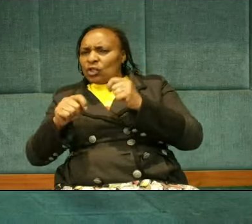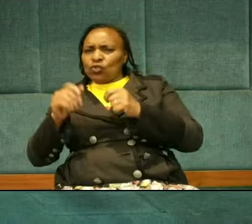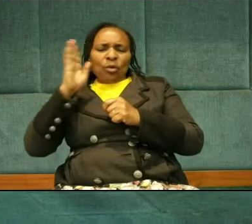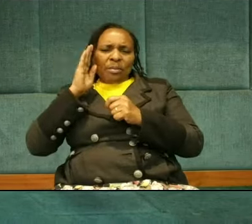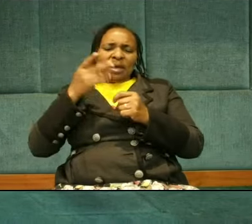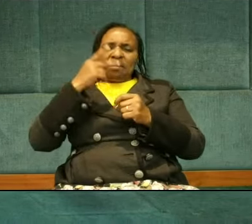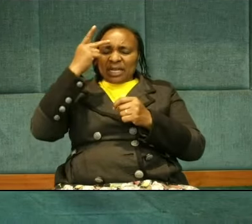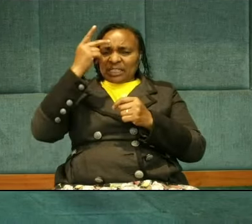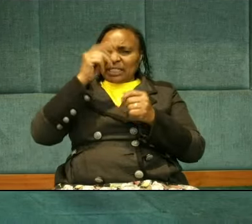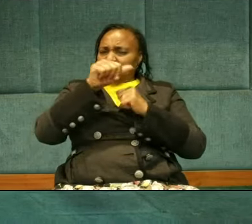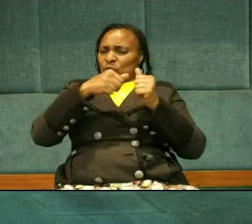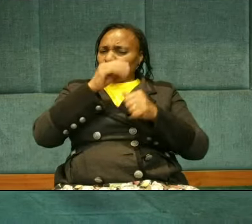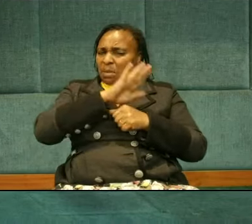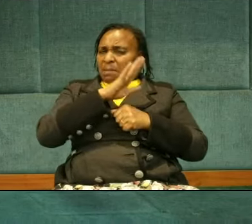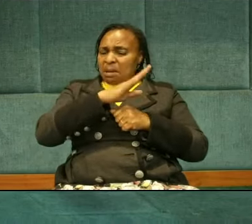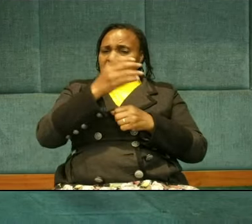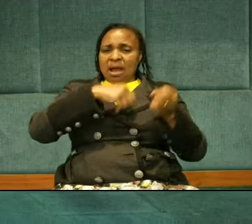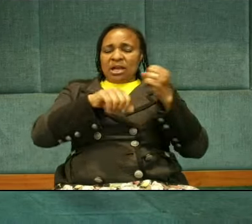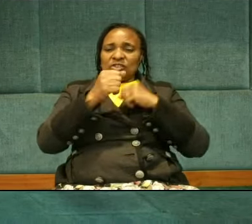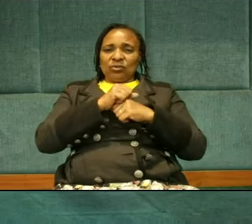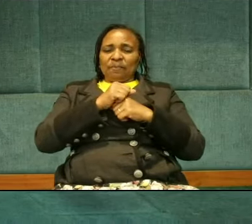their actions?